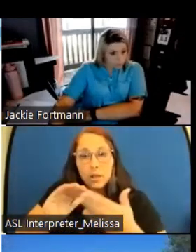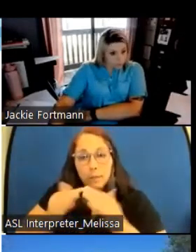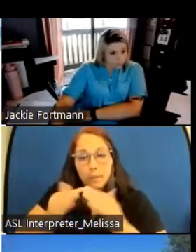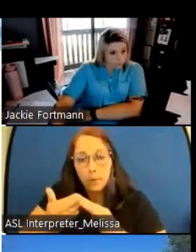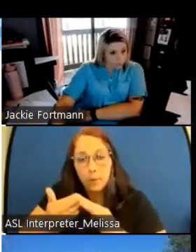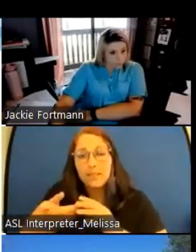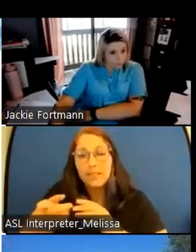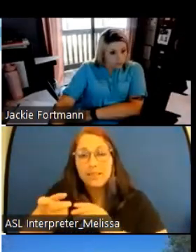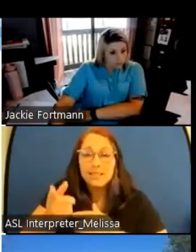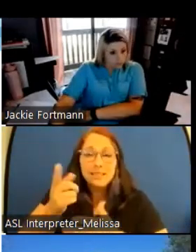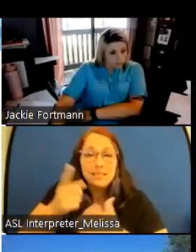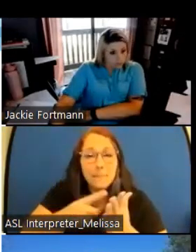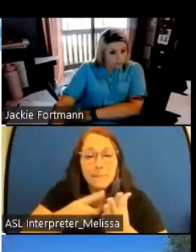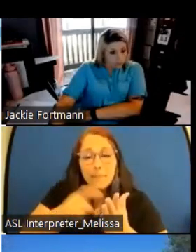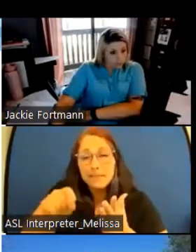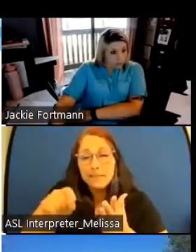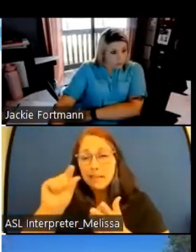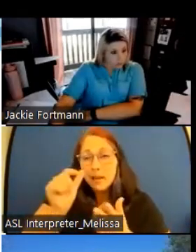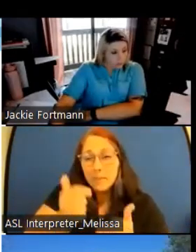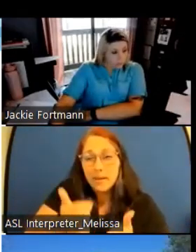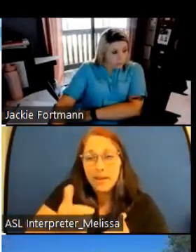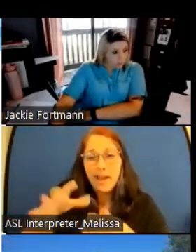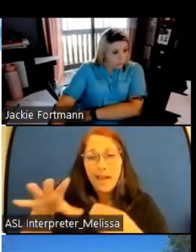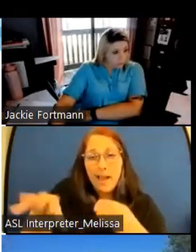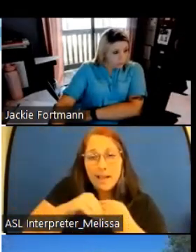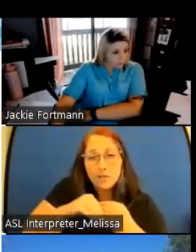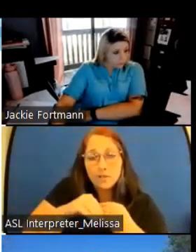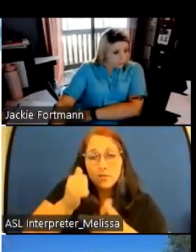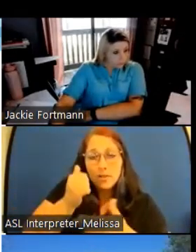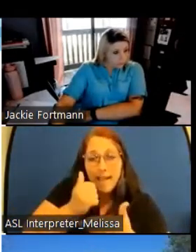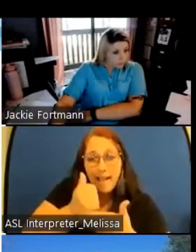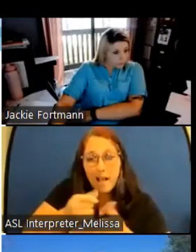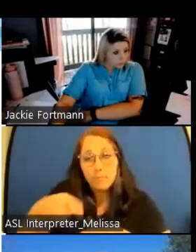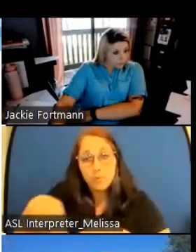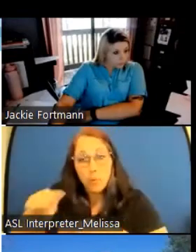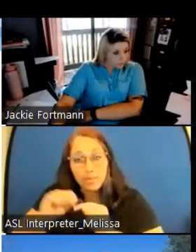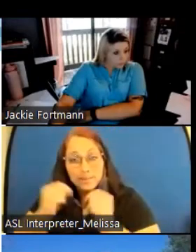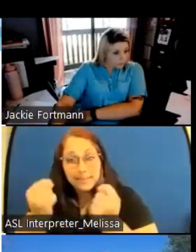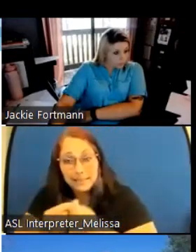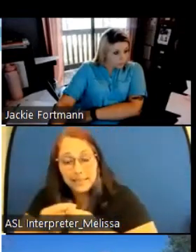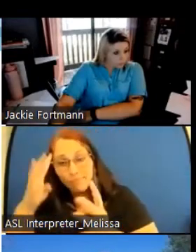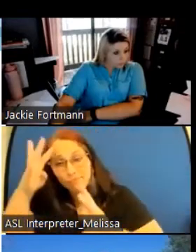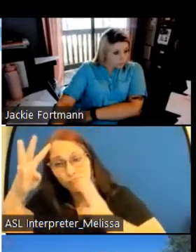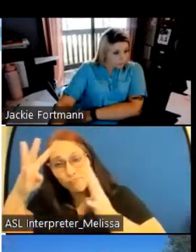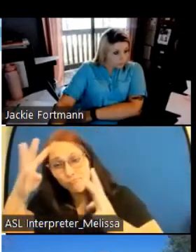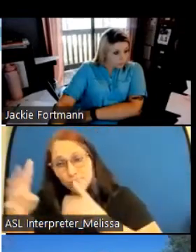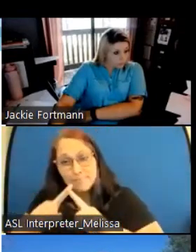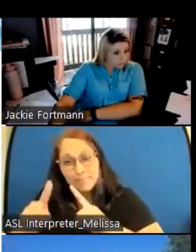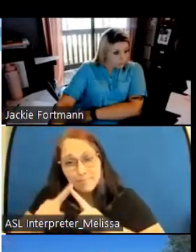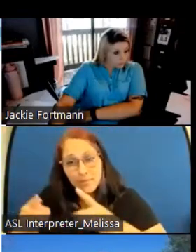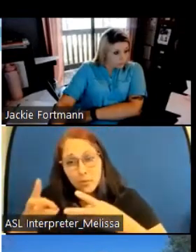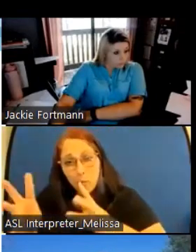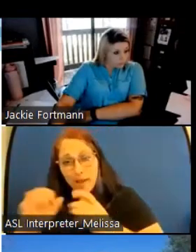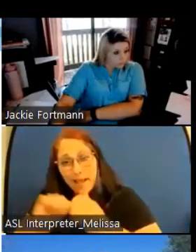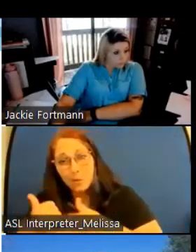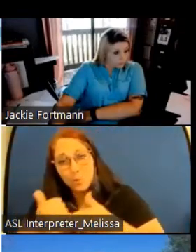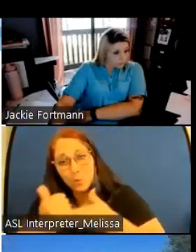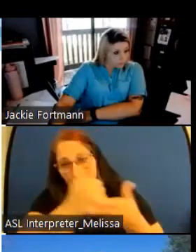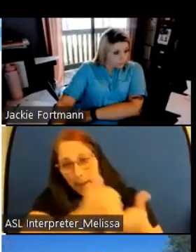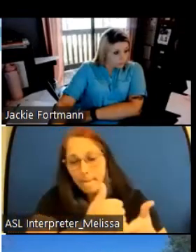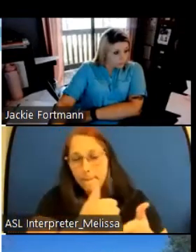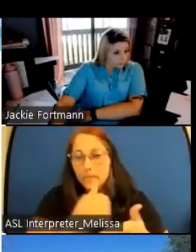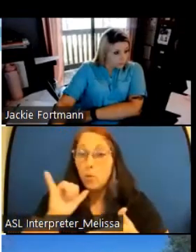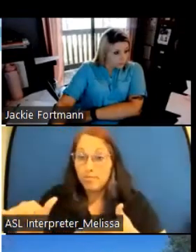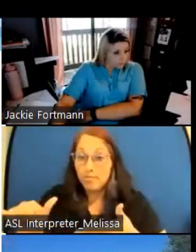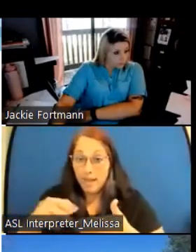folks that can come up with some creative ways to help them out. And that has been a successful program for us. So I just wanted to make